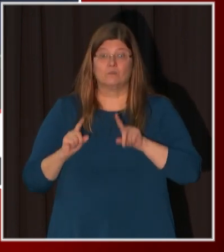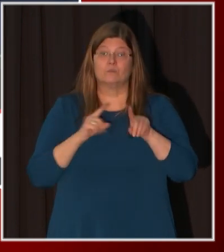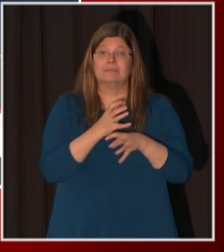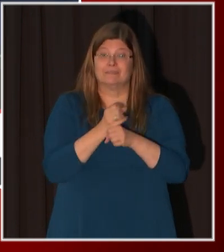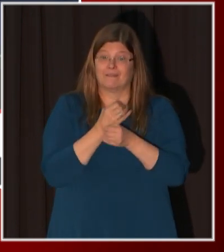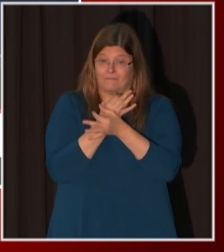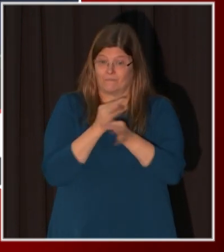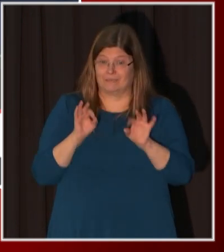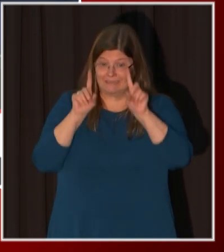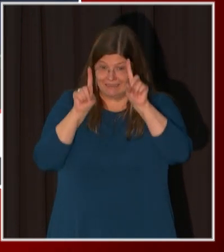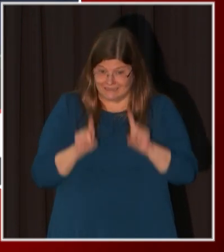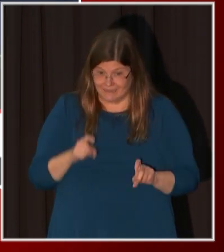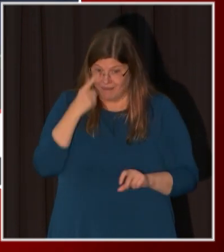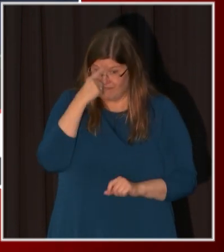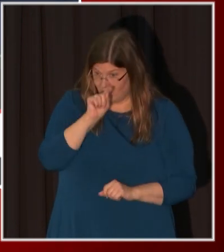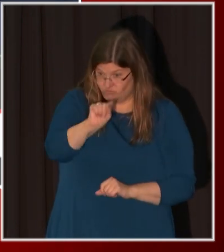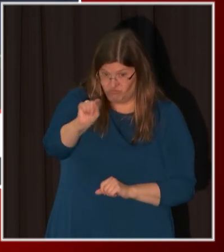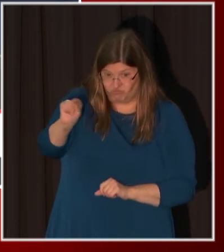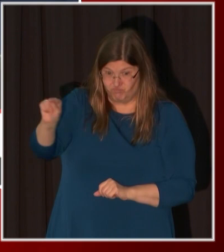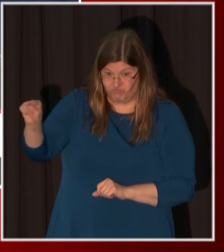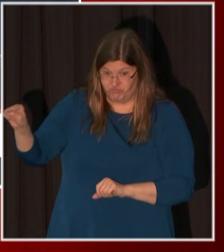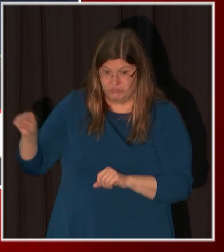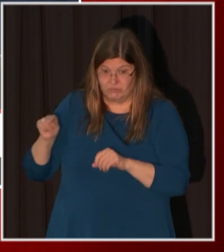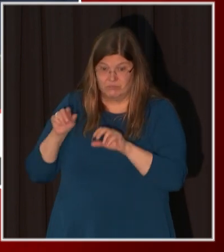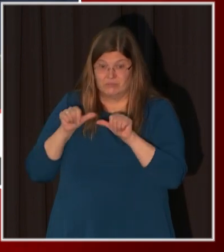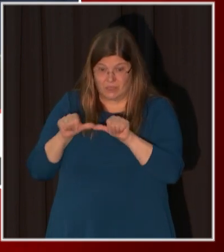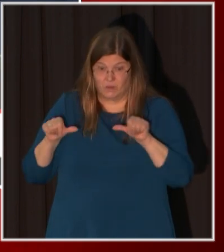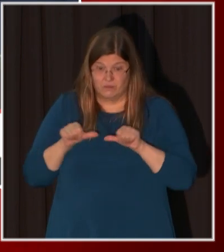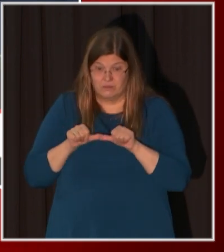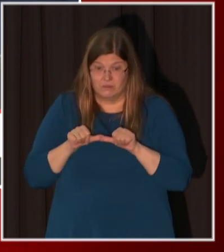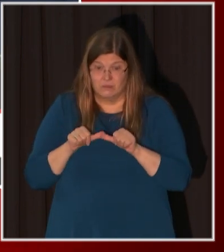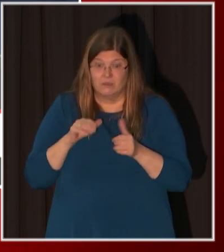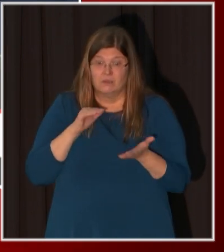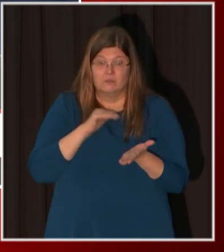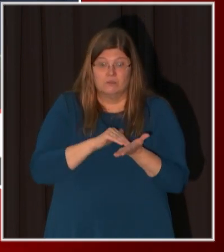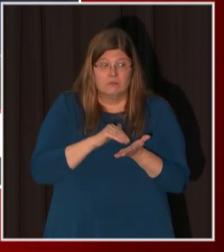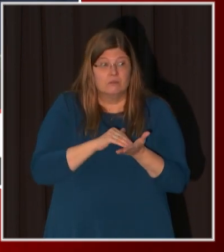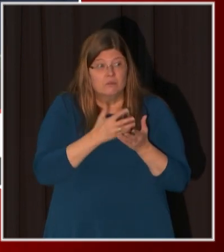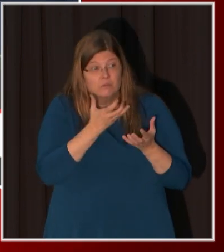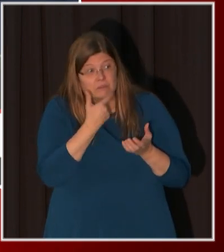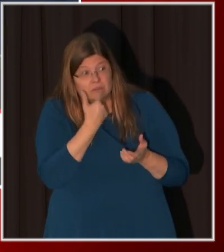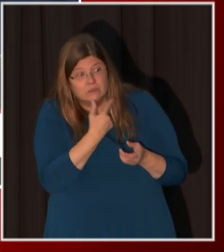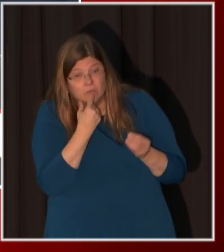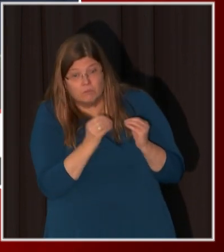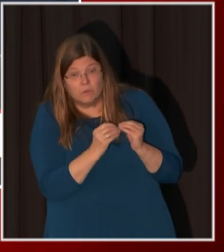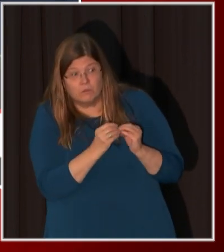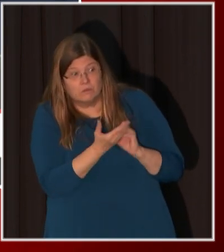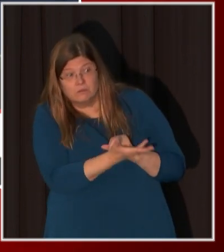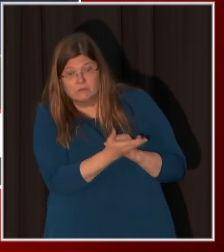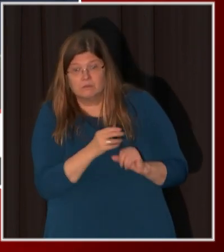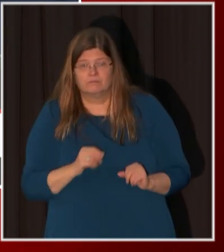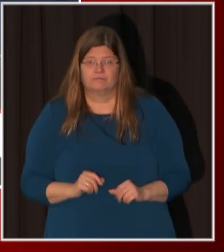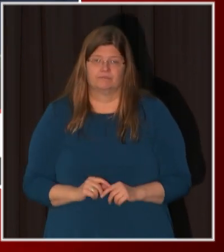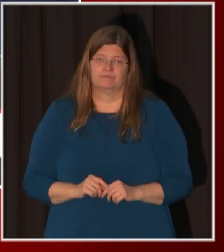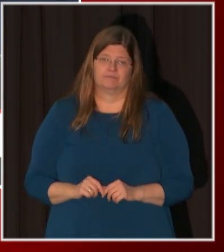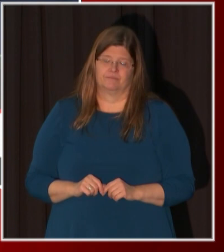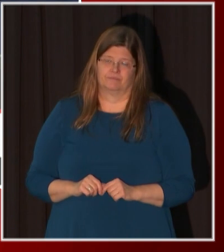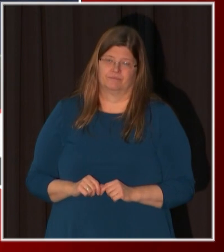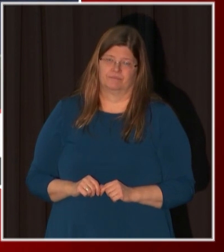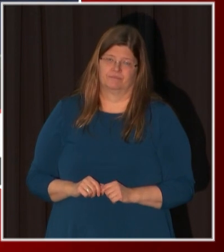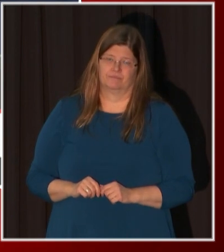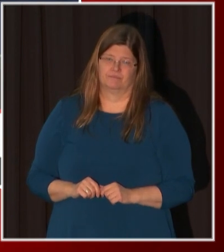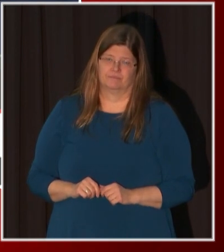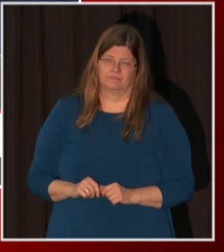those sites. And Dr. Nesbitt may want to comment more on what we're seeing across our private providers.